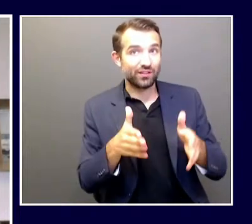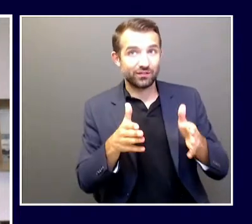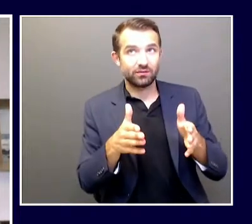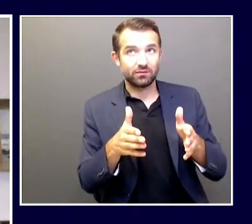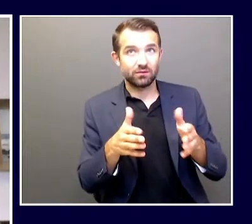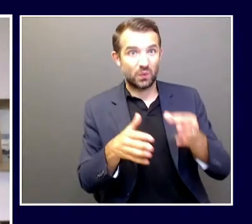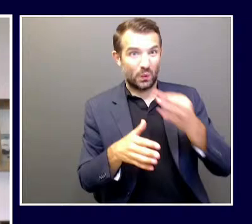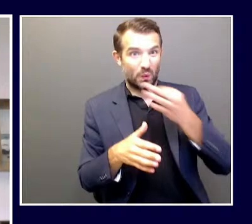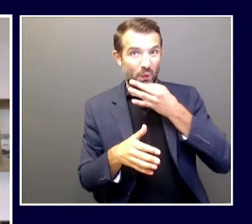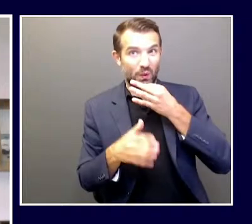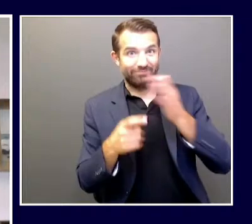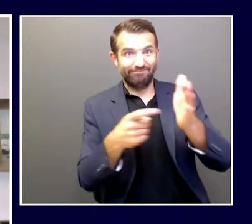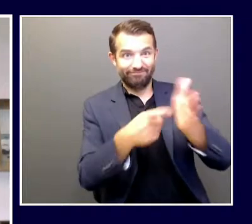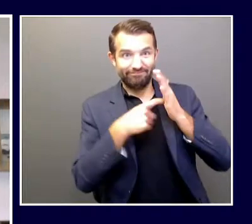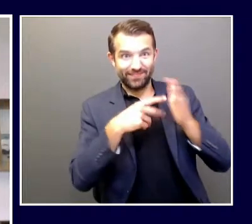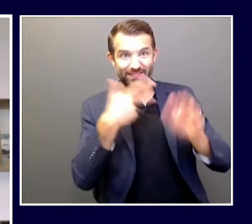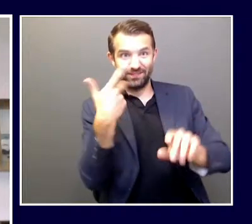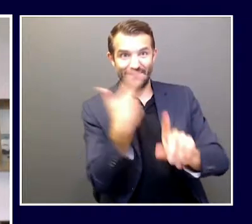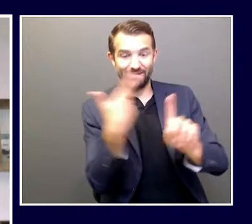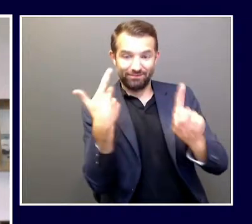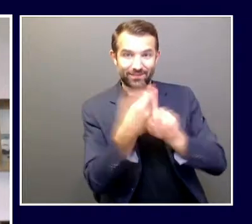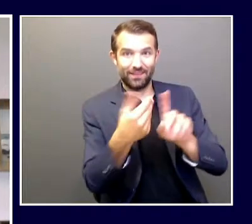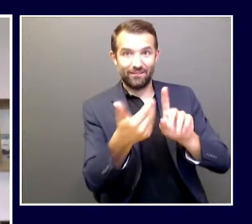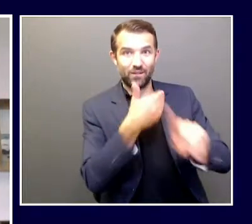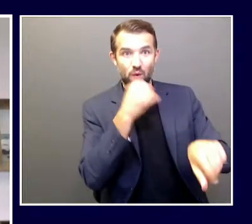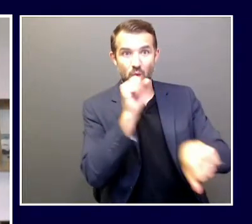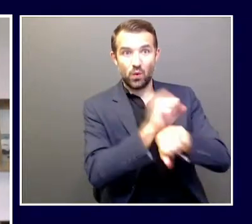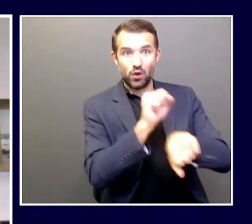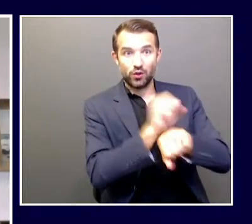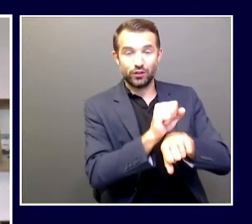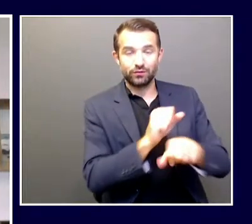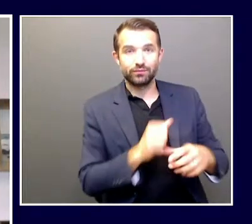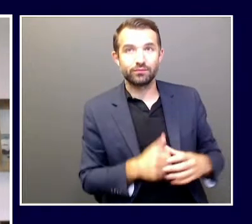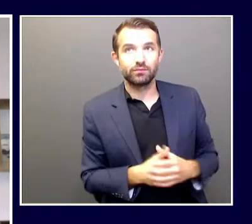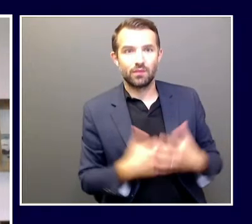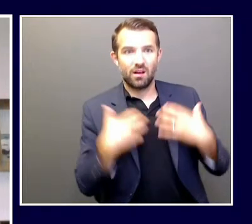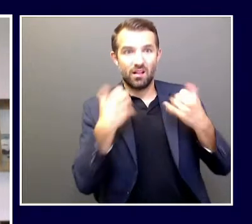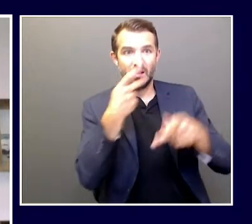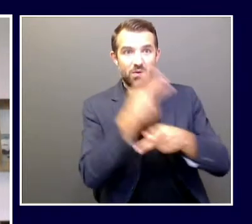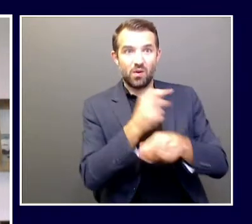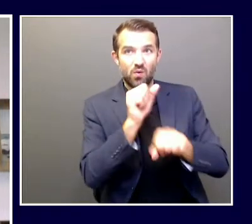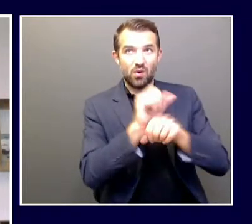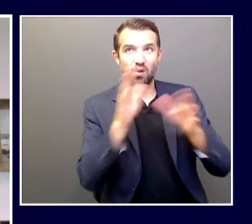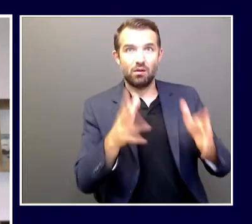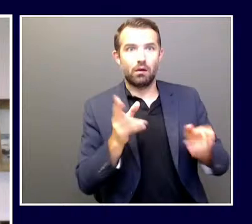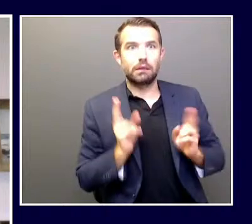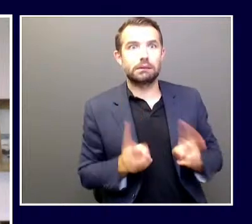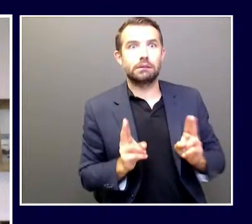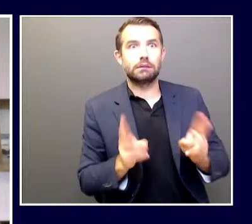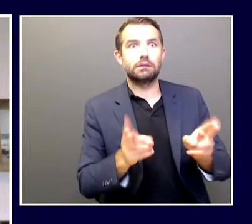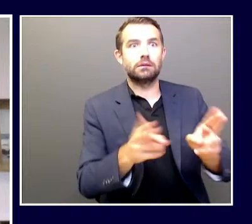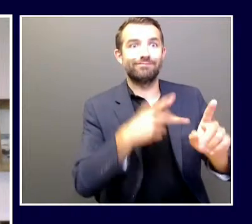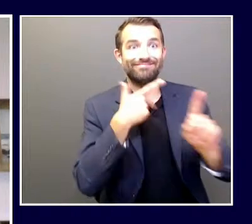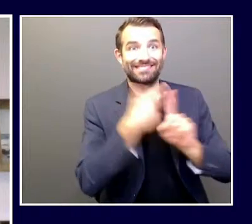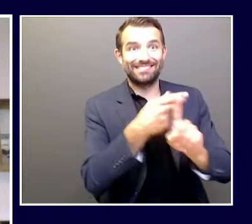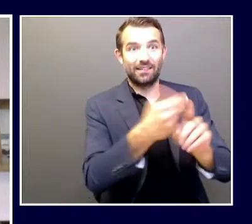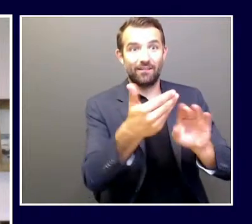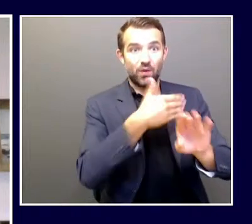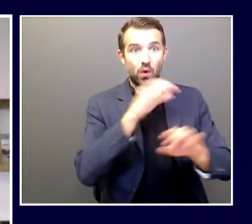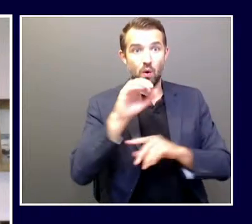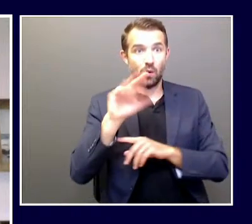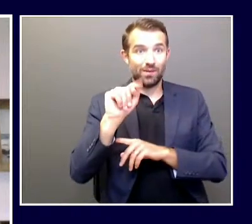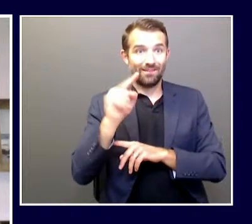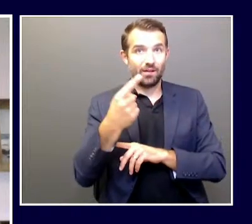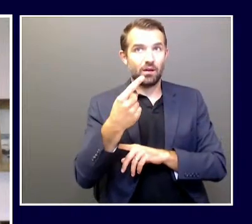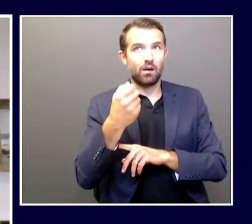how effective are you seeing these requirements at getting people to be vaccinated? Are you concerned that people might not be getting them